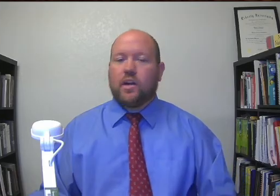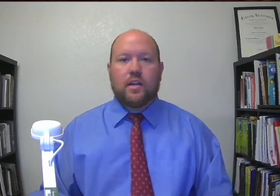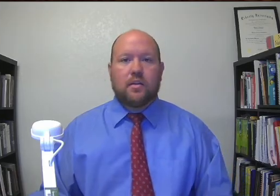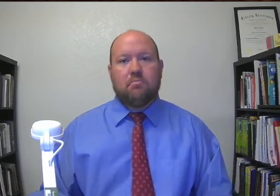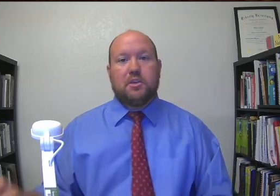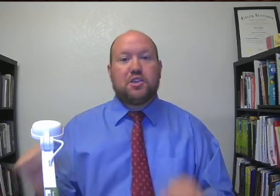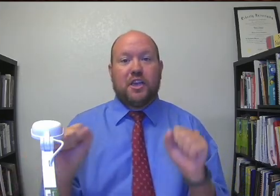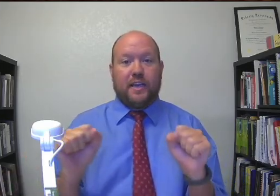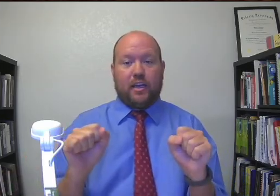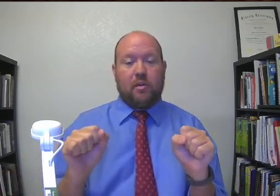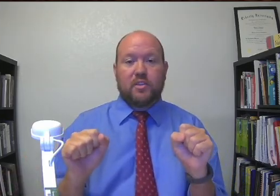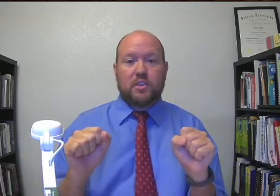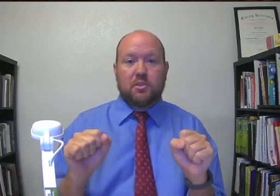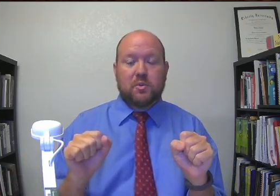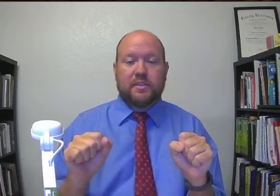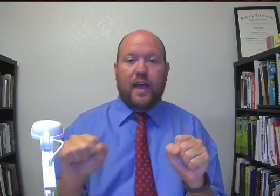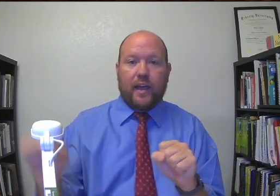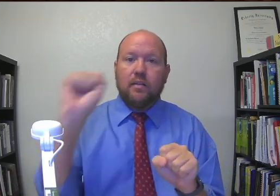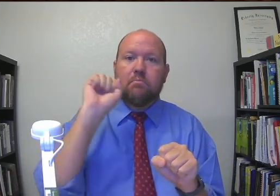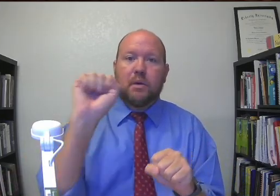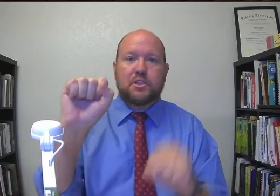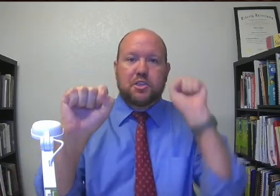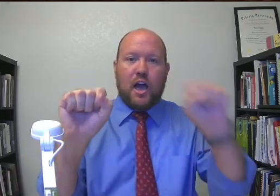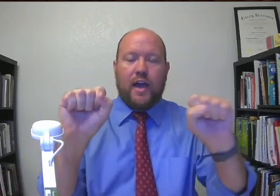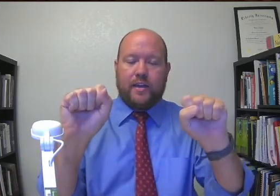Next word, machine. But for syllables, we say